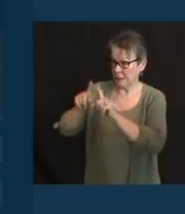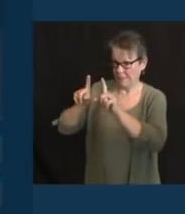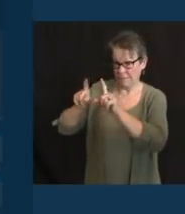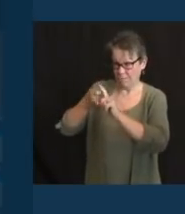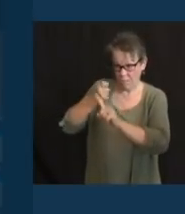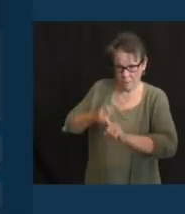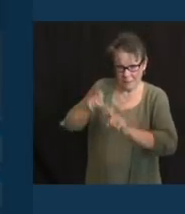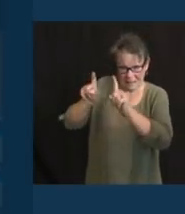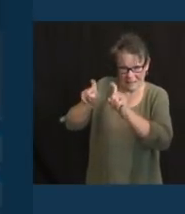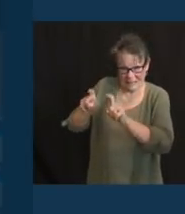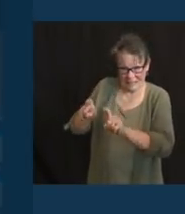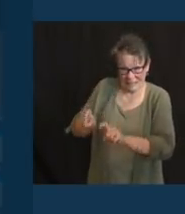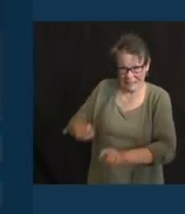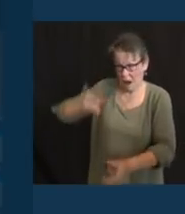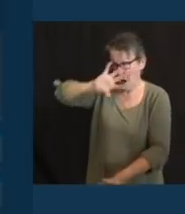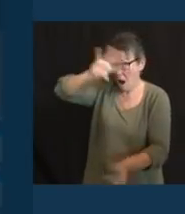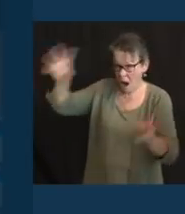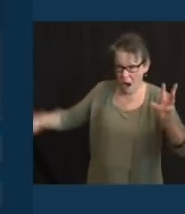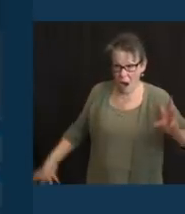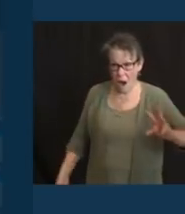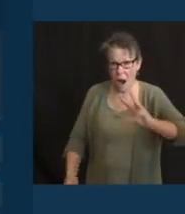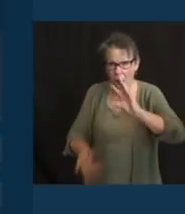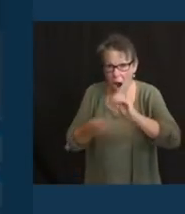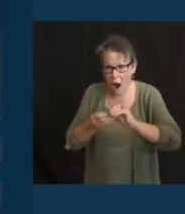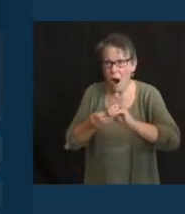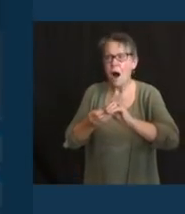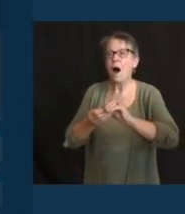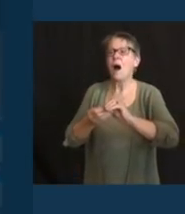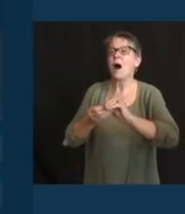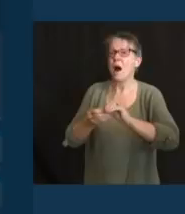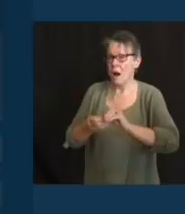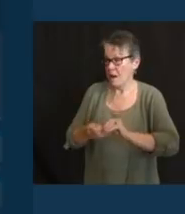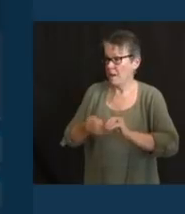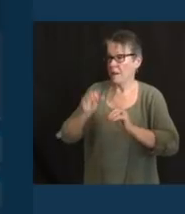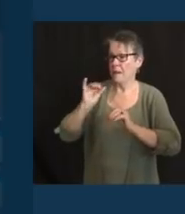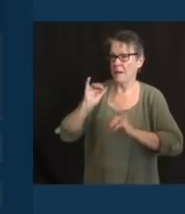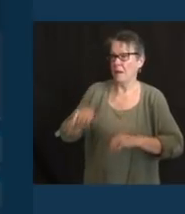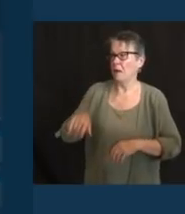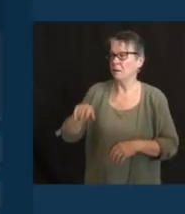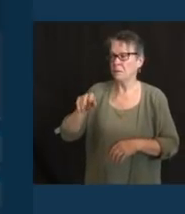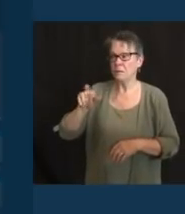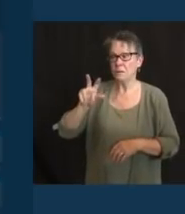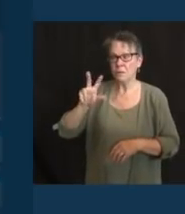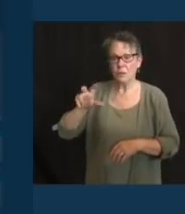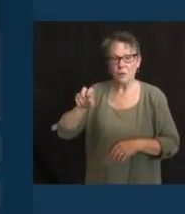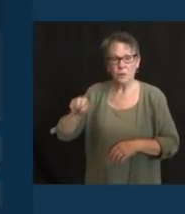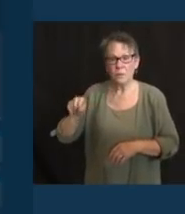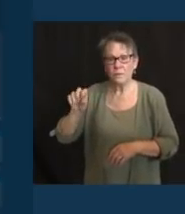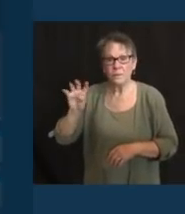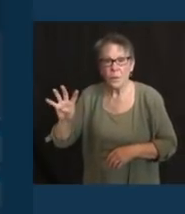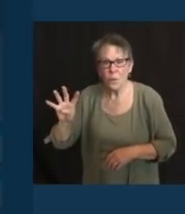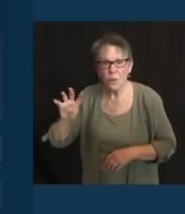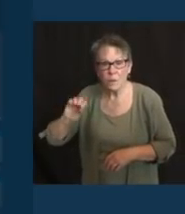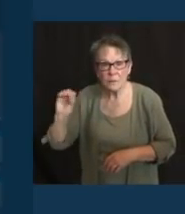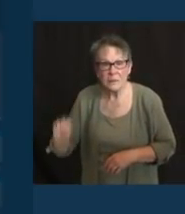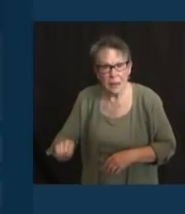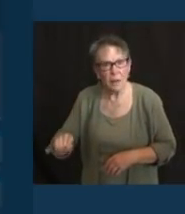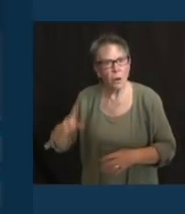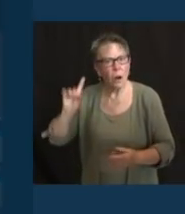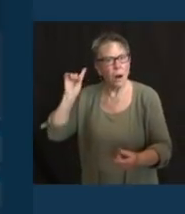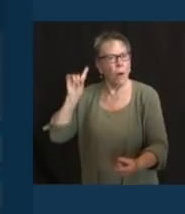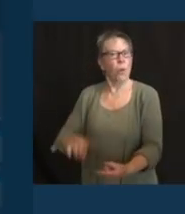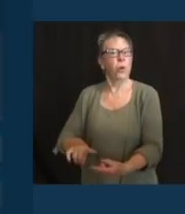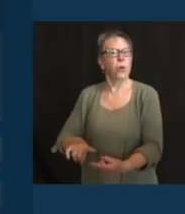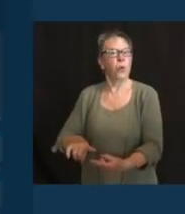was 3.4%. And let me say again that these numbers, both the RT and the positivity rate,